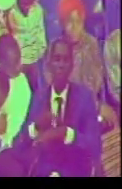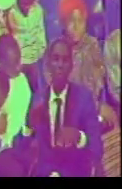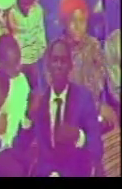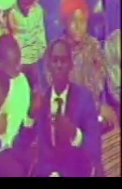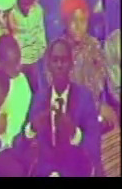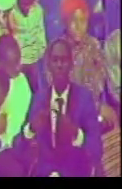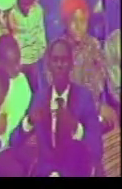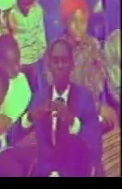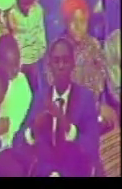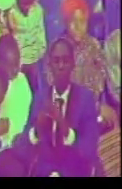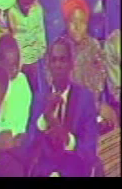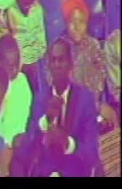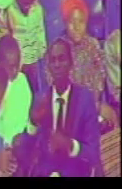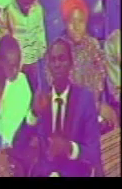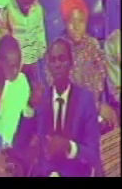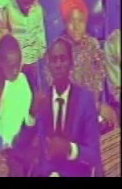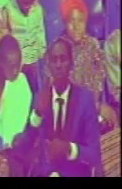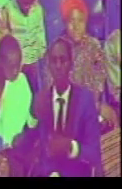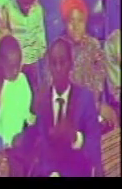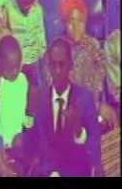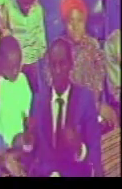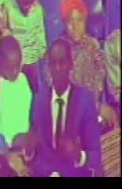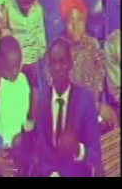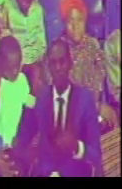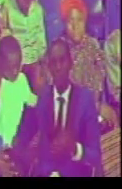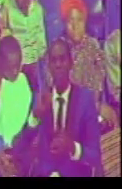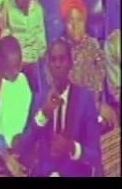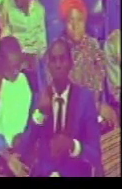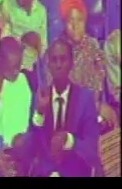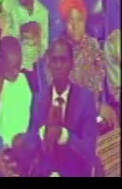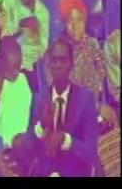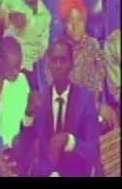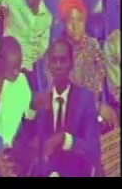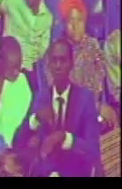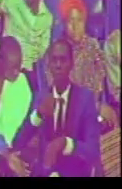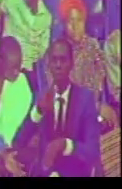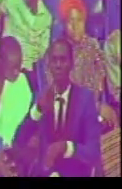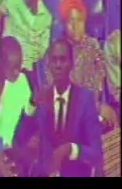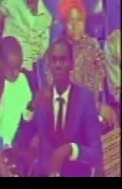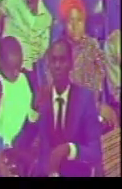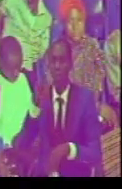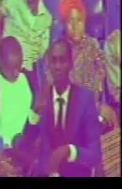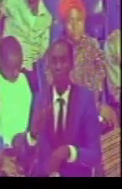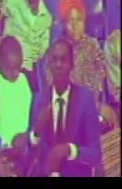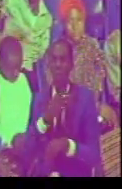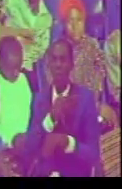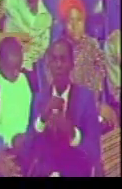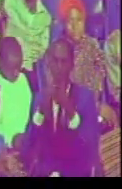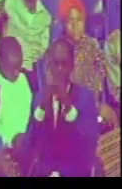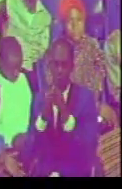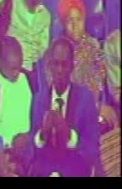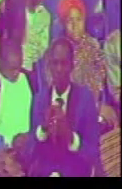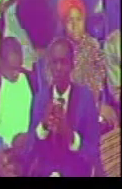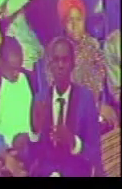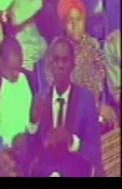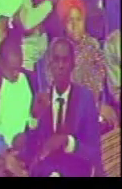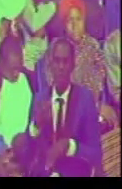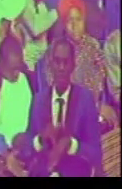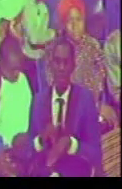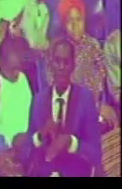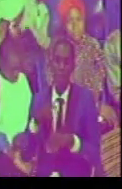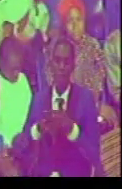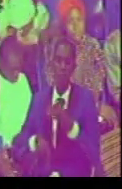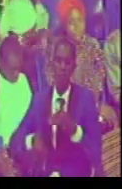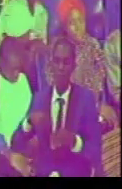called upon to resume the job. And right now he is working in Abuja and is worshiping at